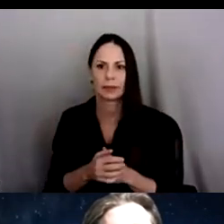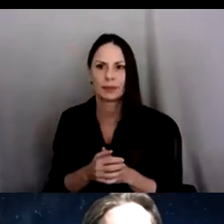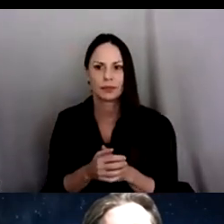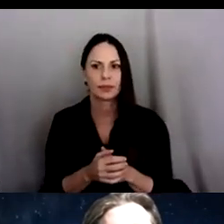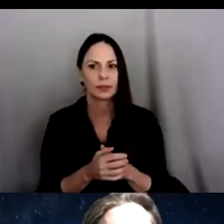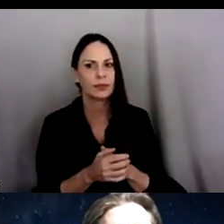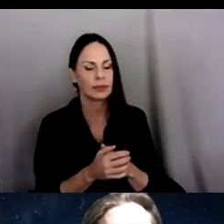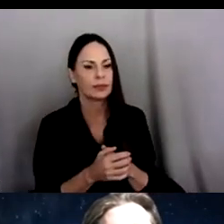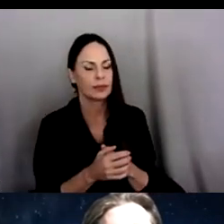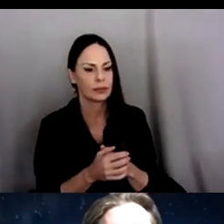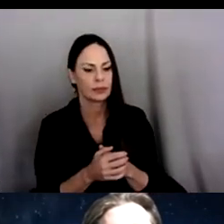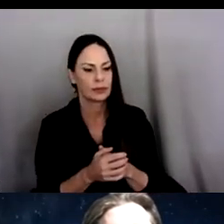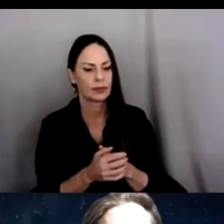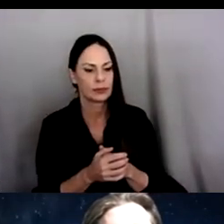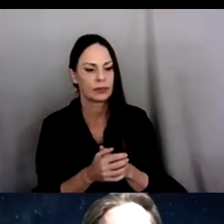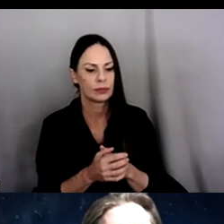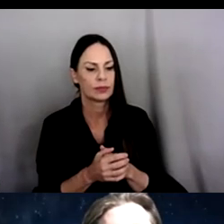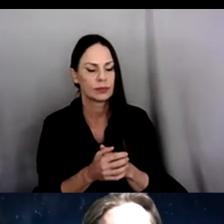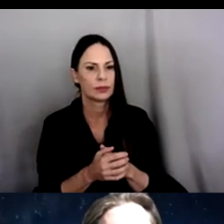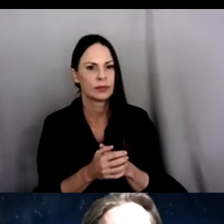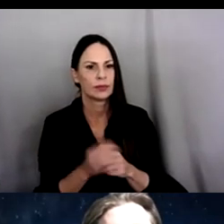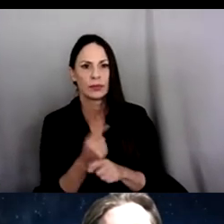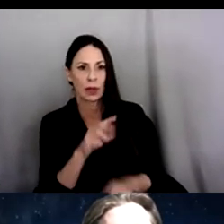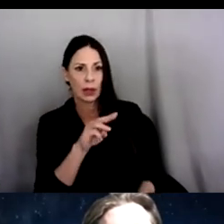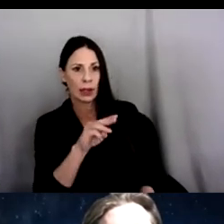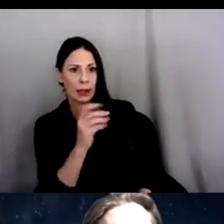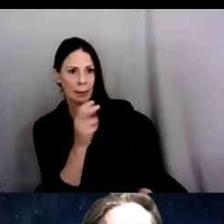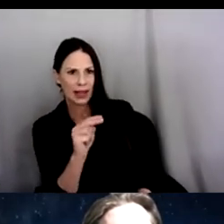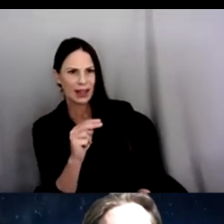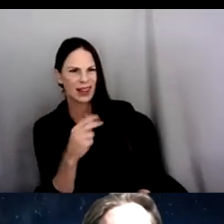so I'm gonna have Megan jump in here in a second.